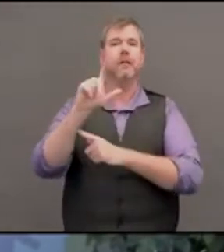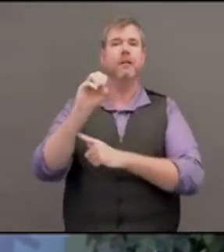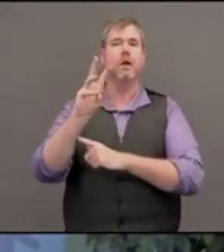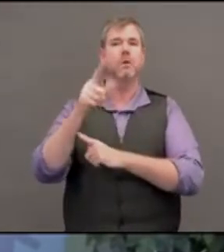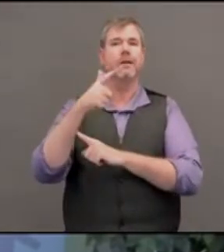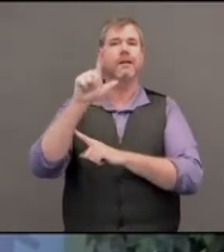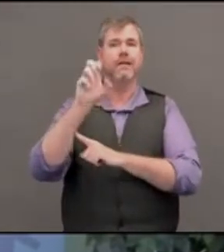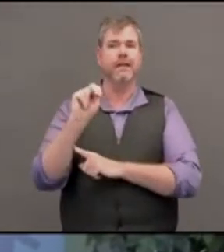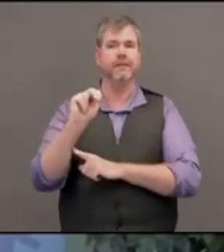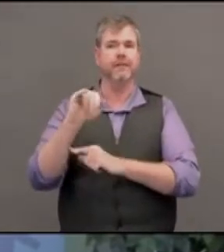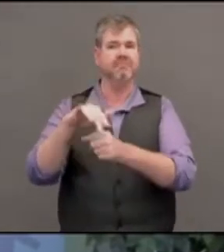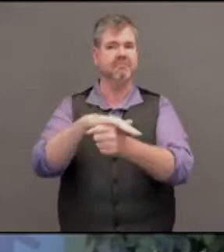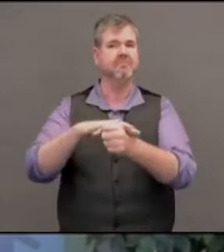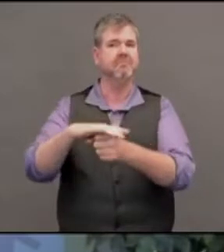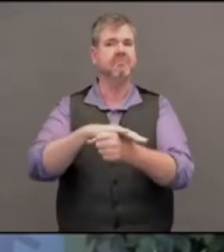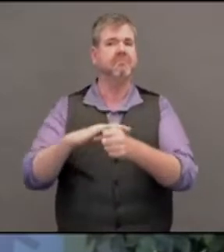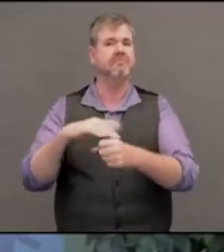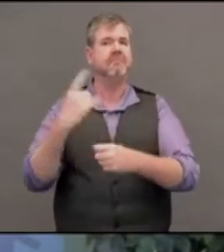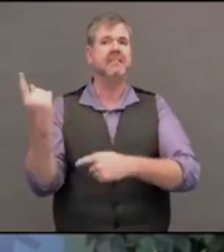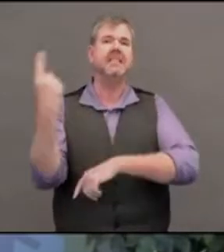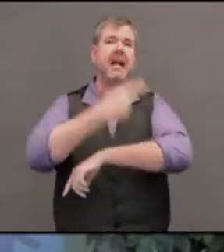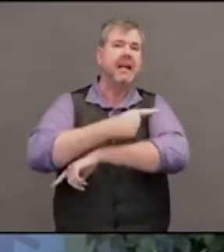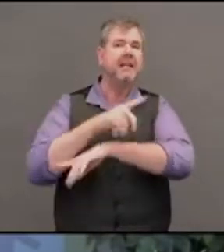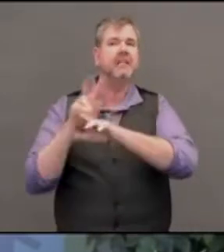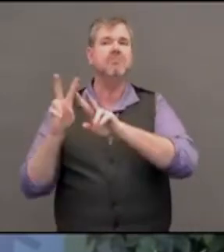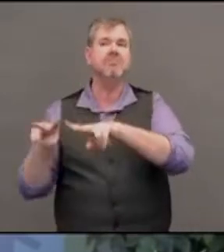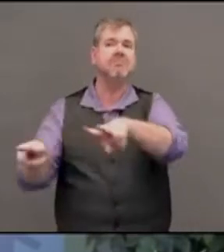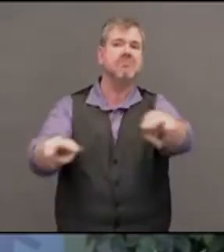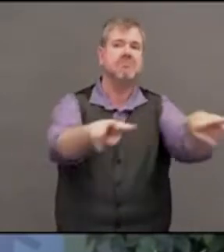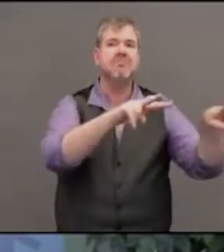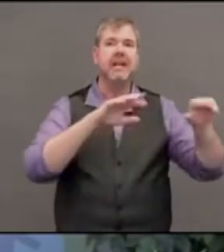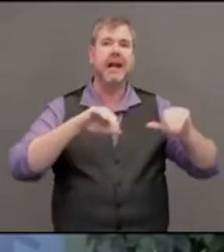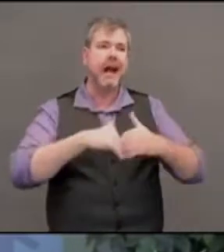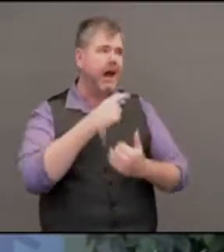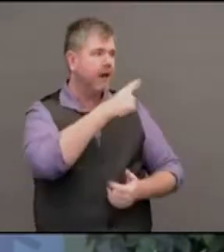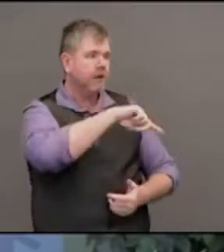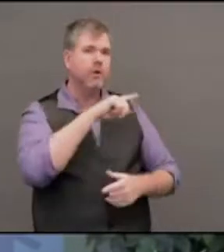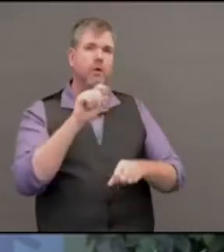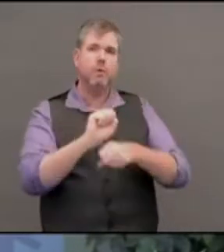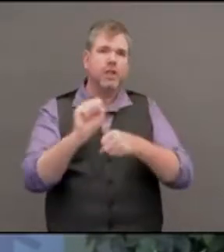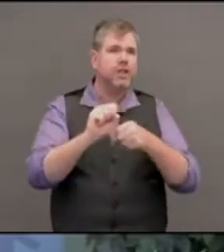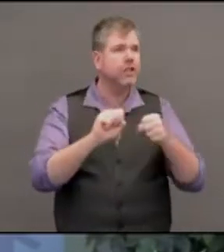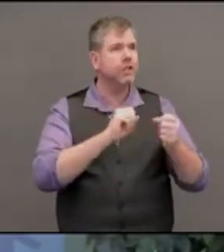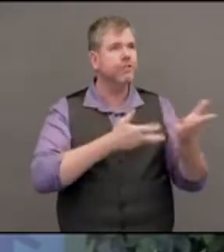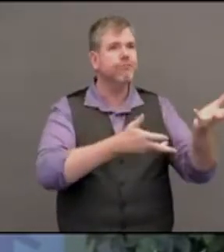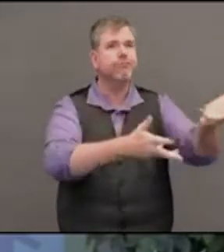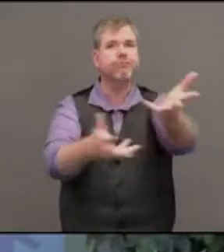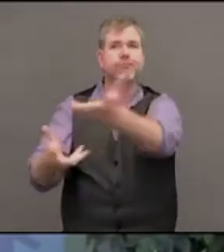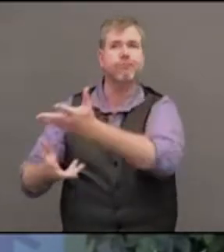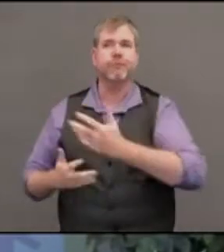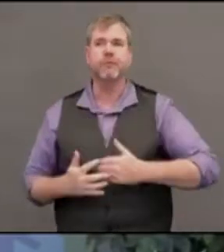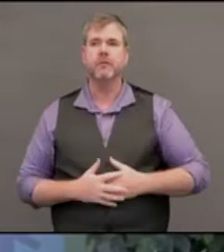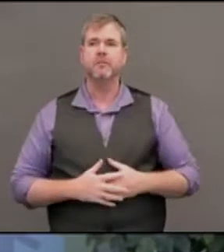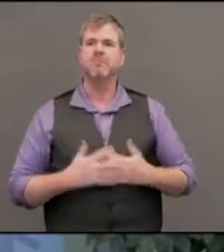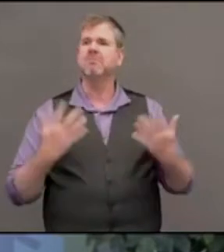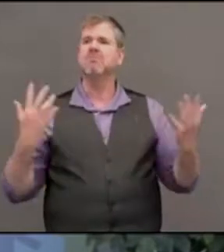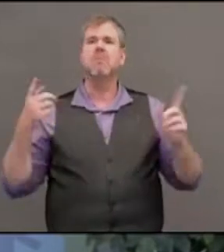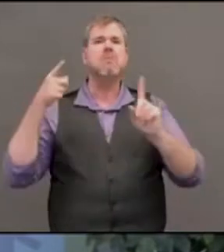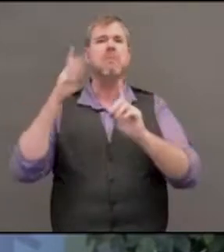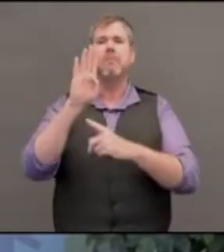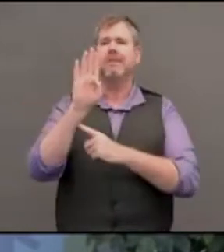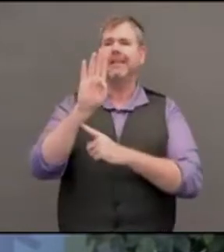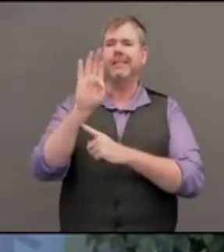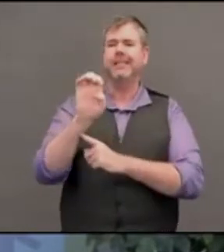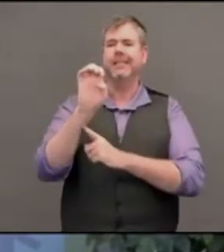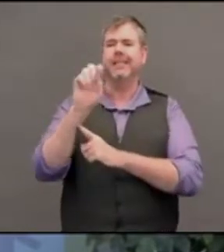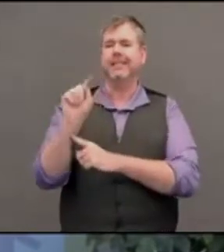me, what is the role of the Business Engagement Team? So the Business Engagement Team primarily focuses on providing education and